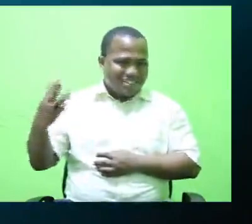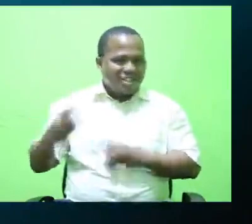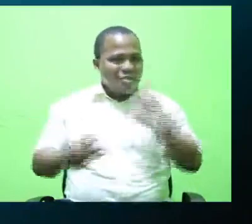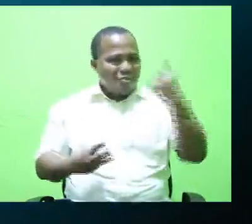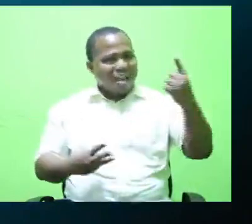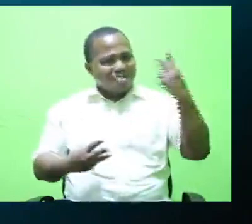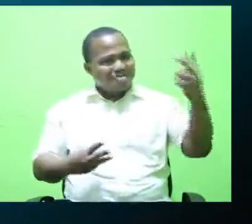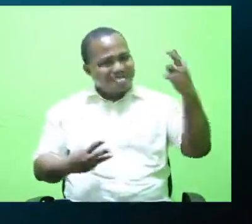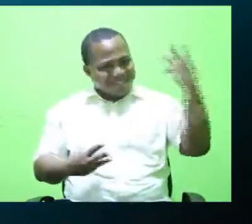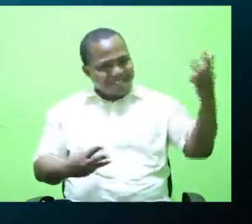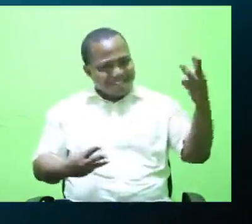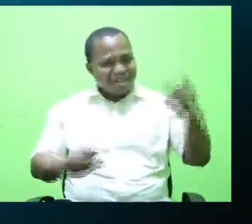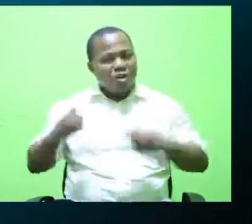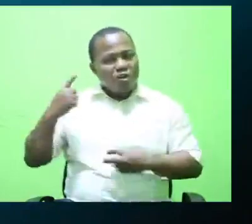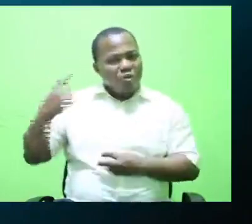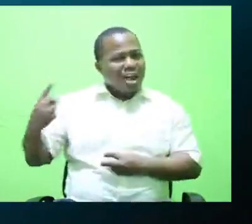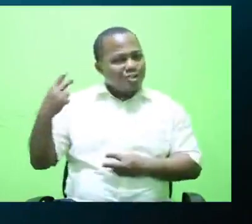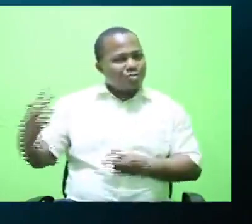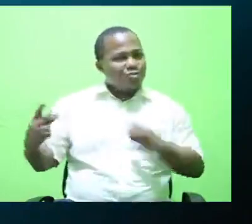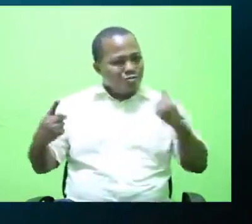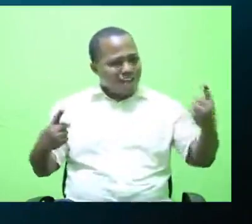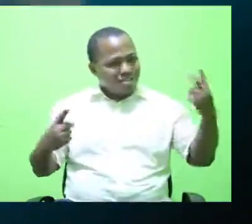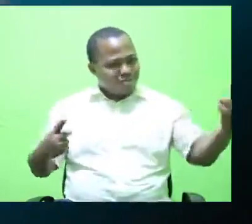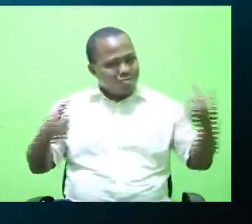1, 2, 3. 1, 2, 3.